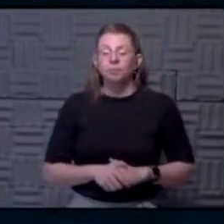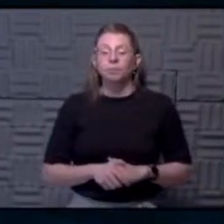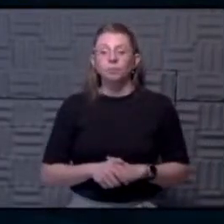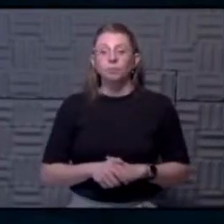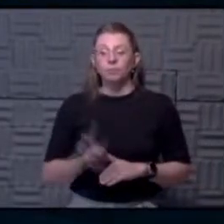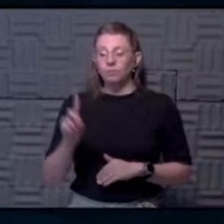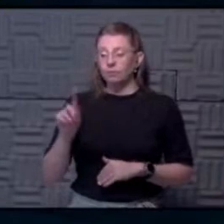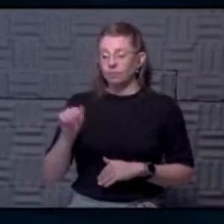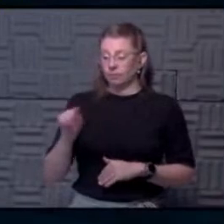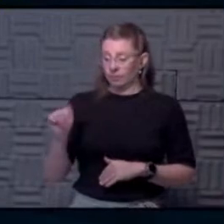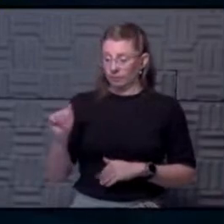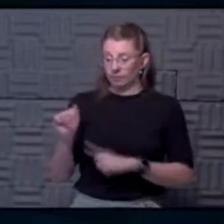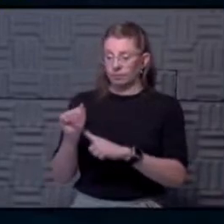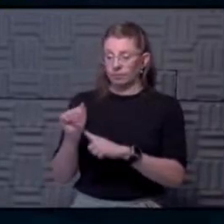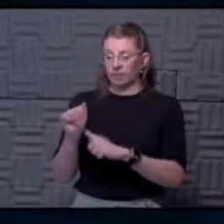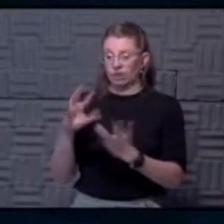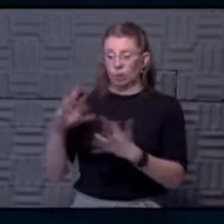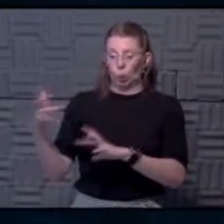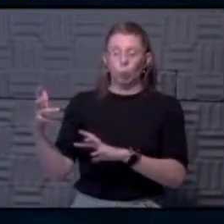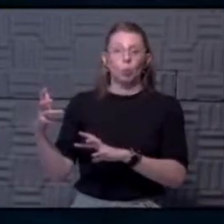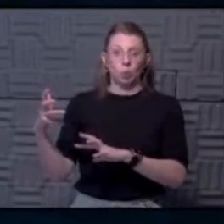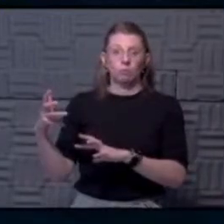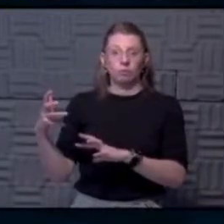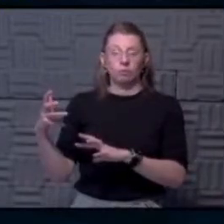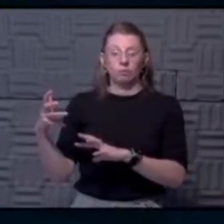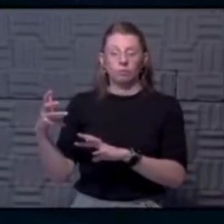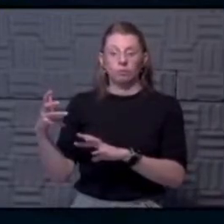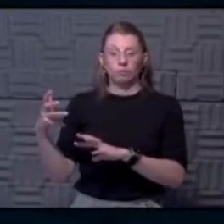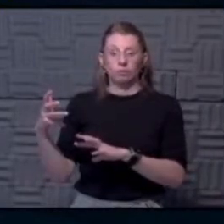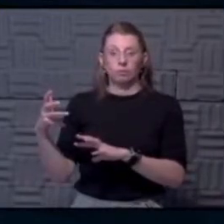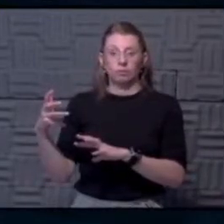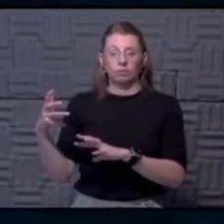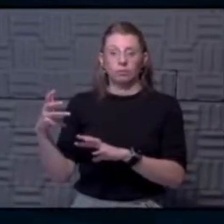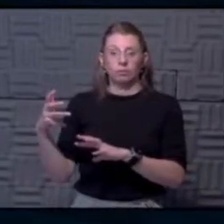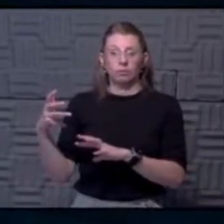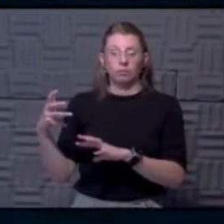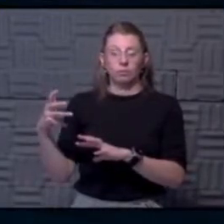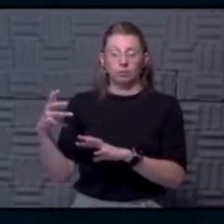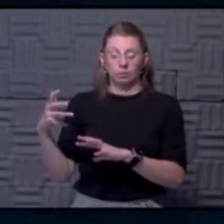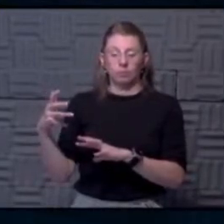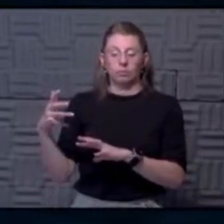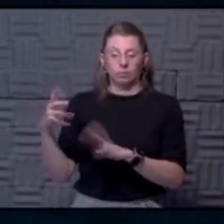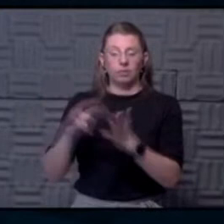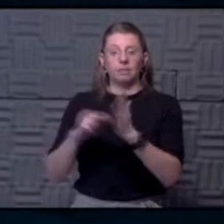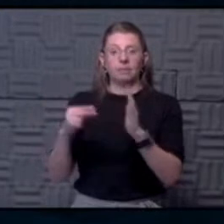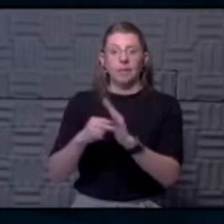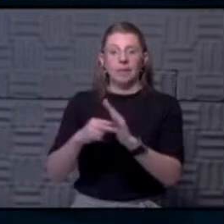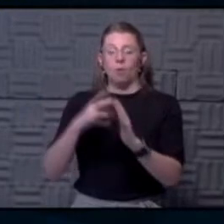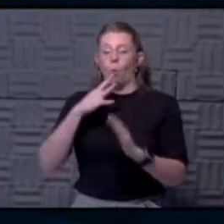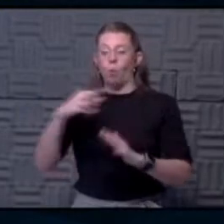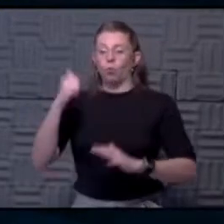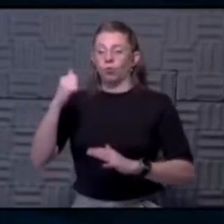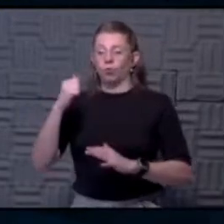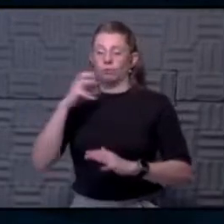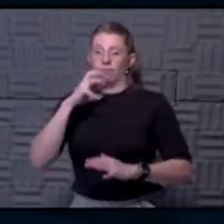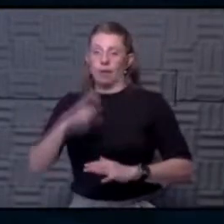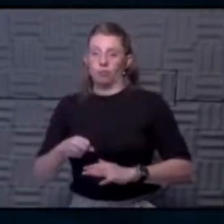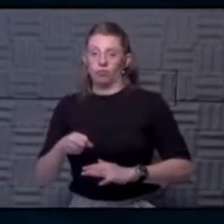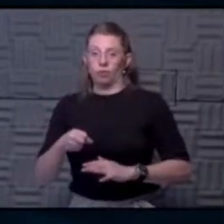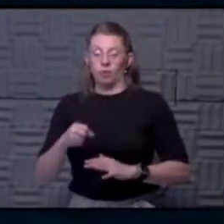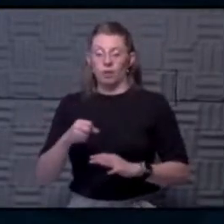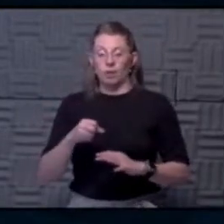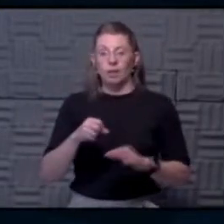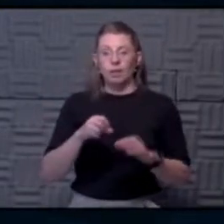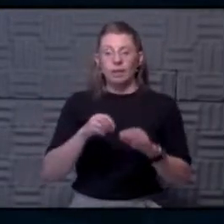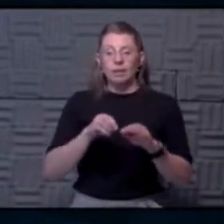the data is very much skewed to the right, meaning skewed to a higher age. If you actually looked at the distribution